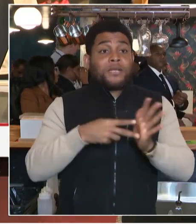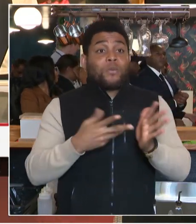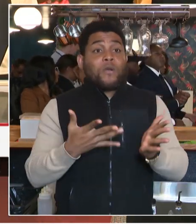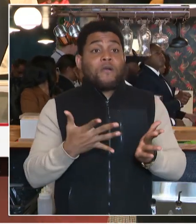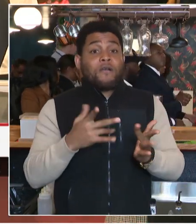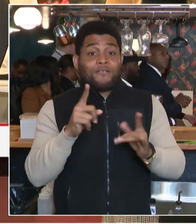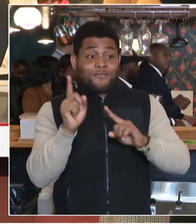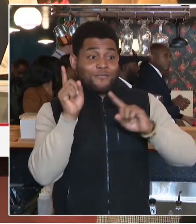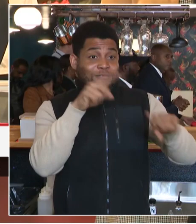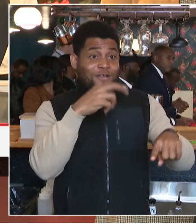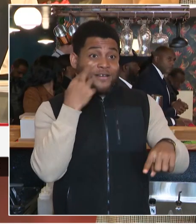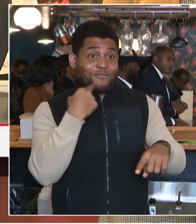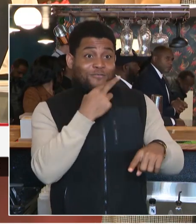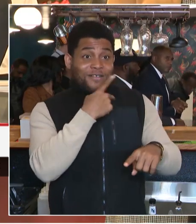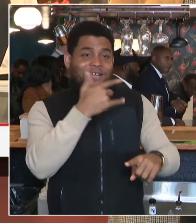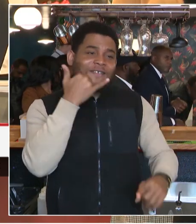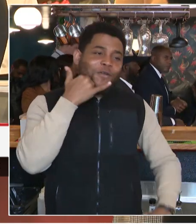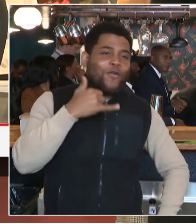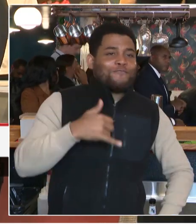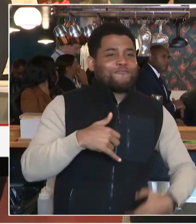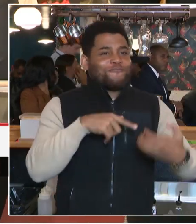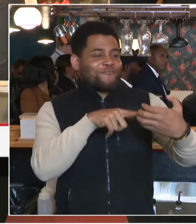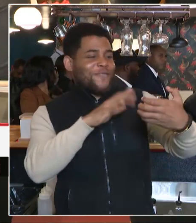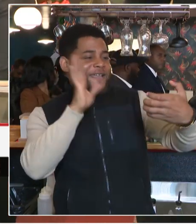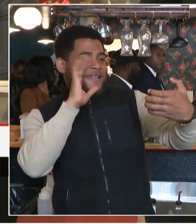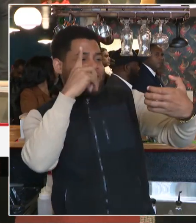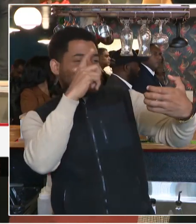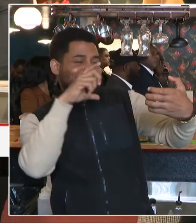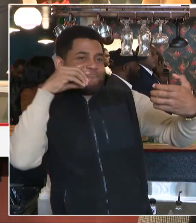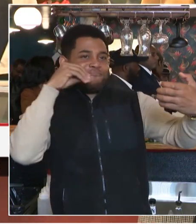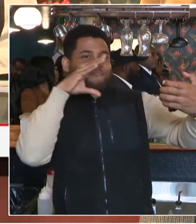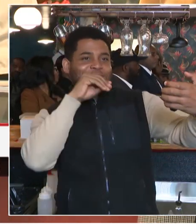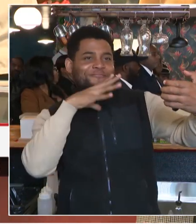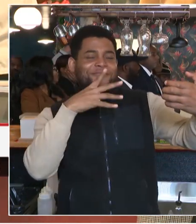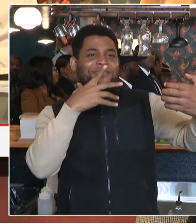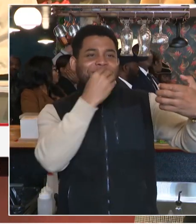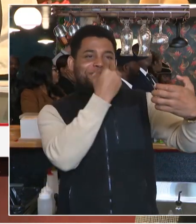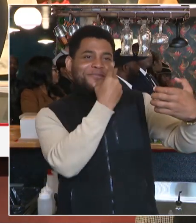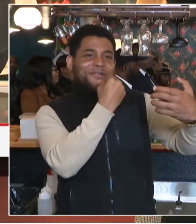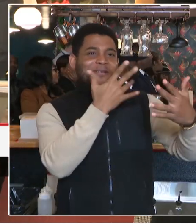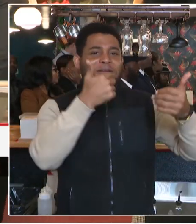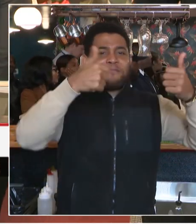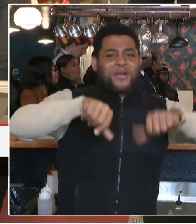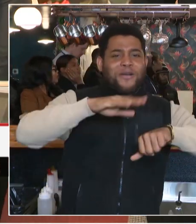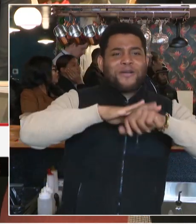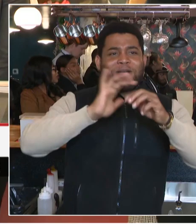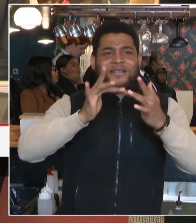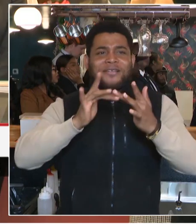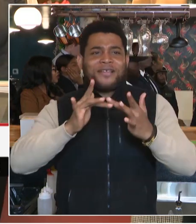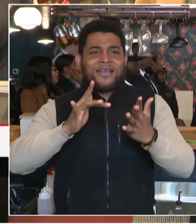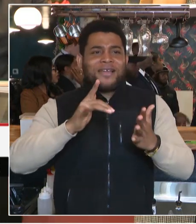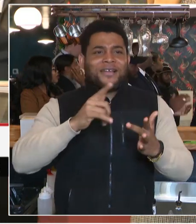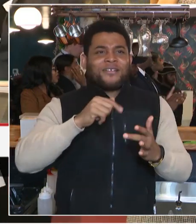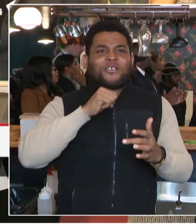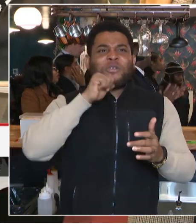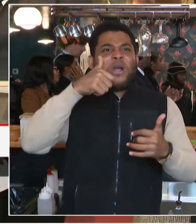someone else talk about our community. We have to elevate our voices and tell what's special about our city. Thank